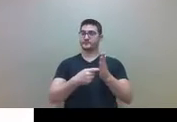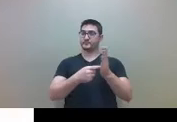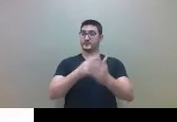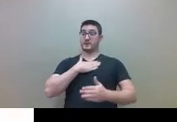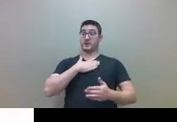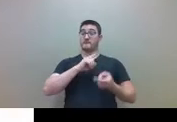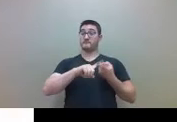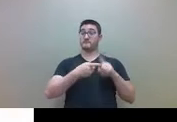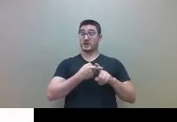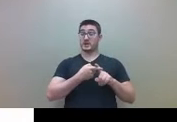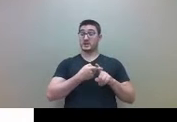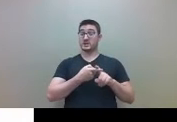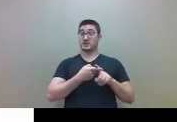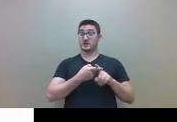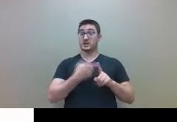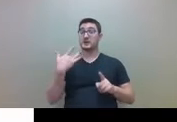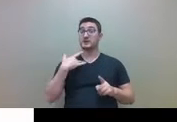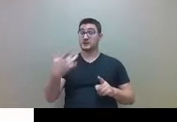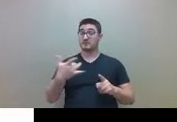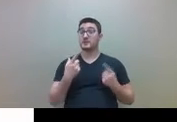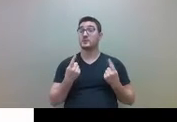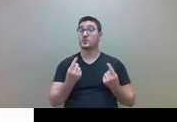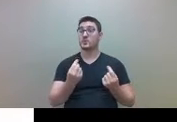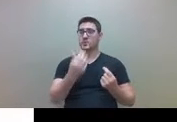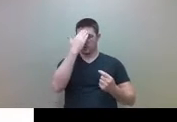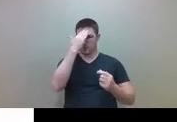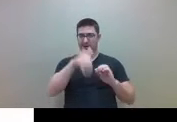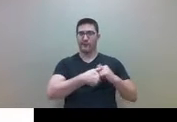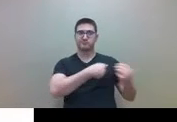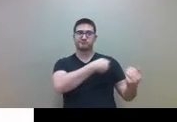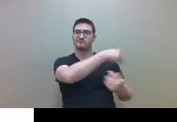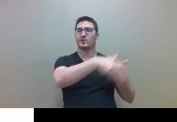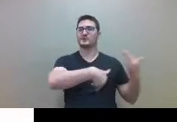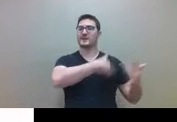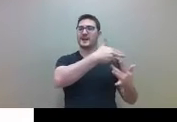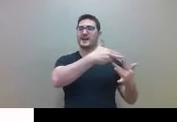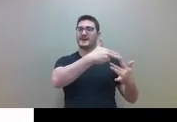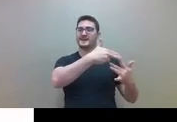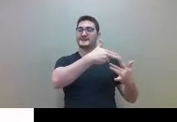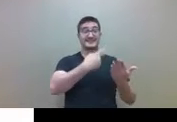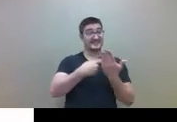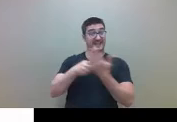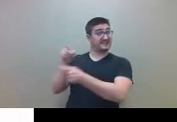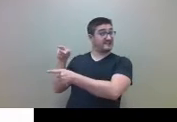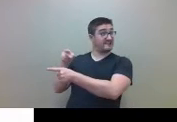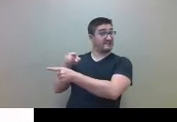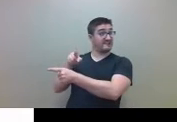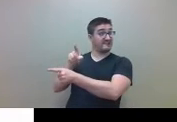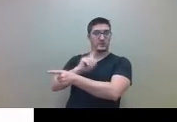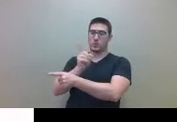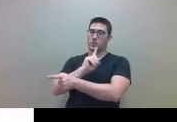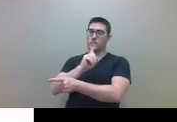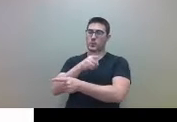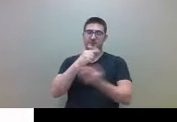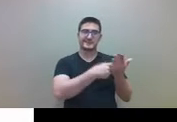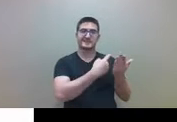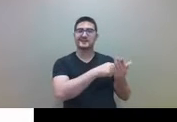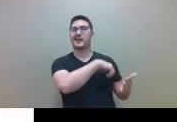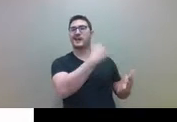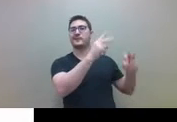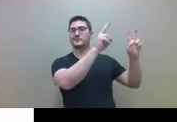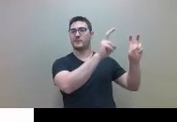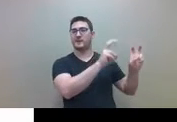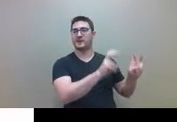sure that it was about spending time with them and talking about different things rather than my mother. And I found that